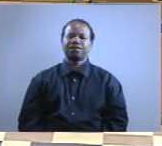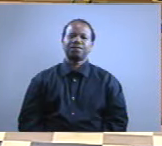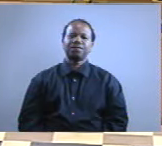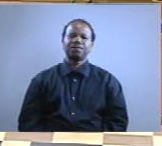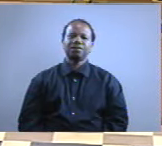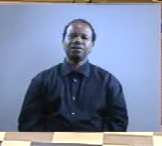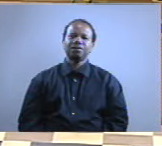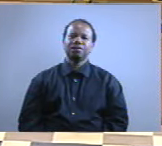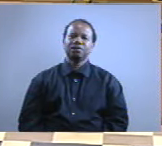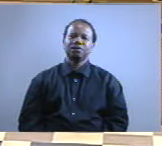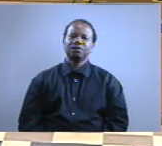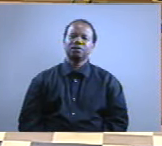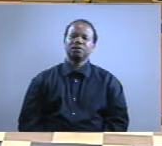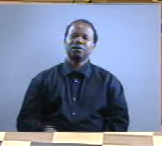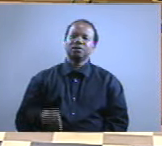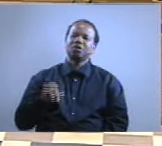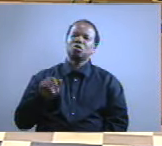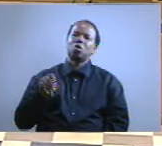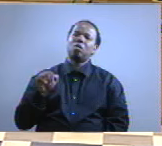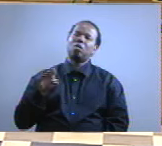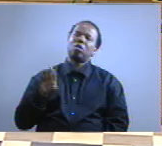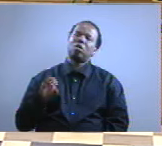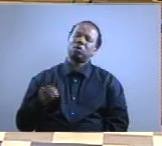Honourable Tikobo.